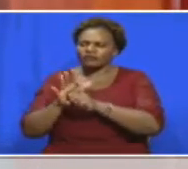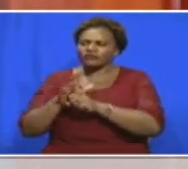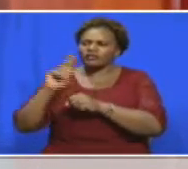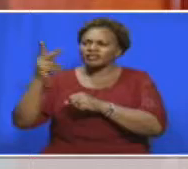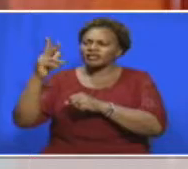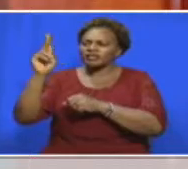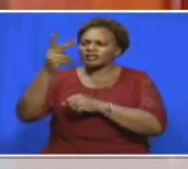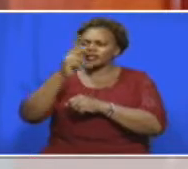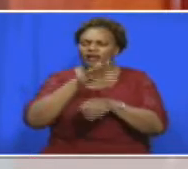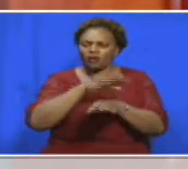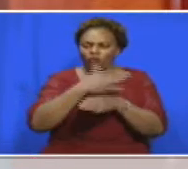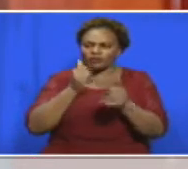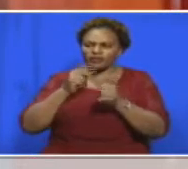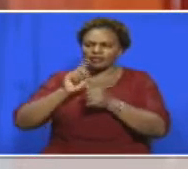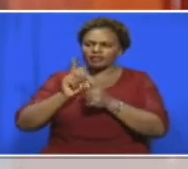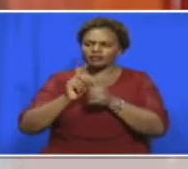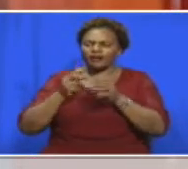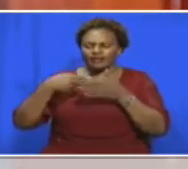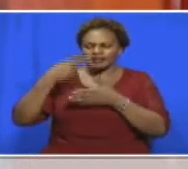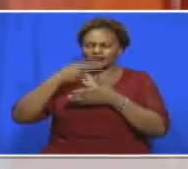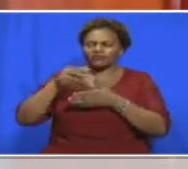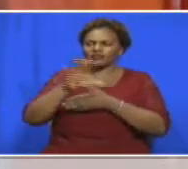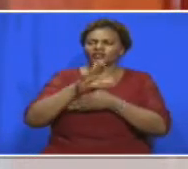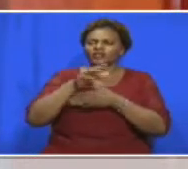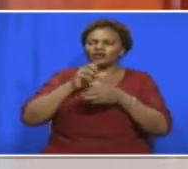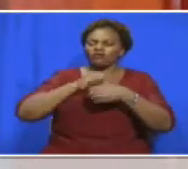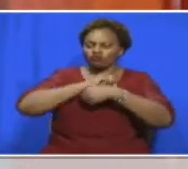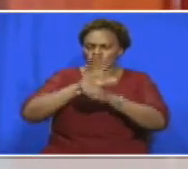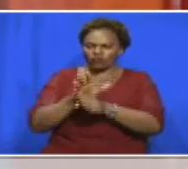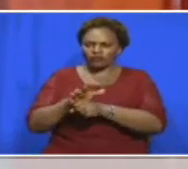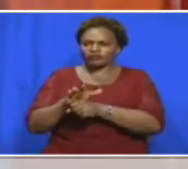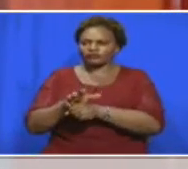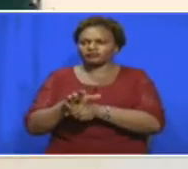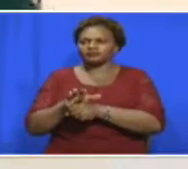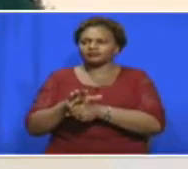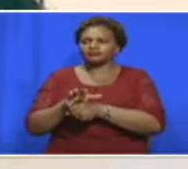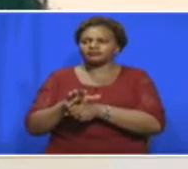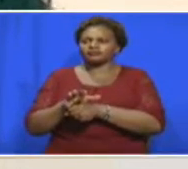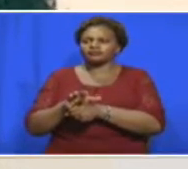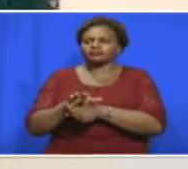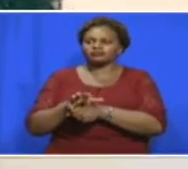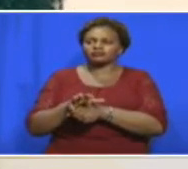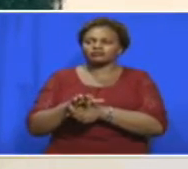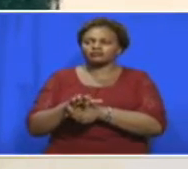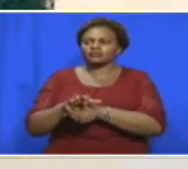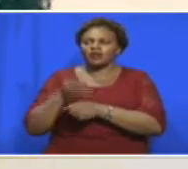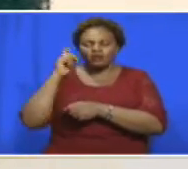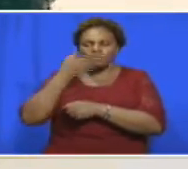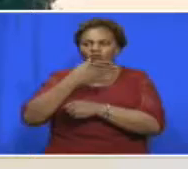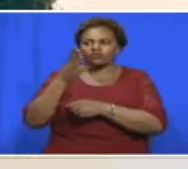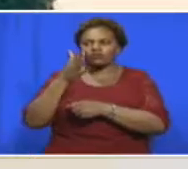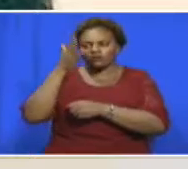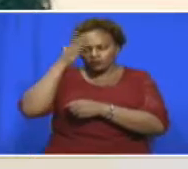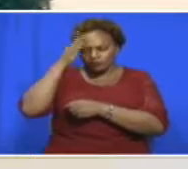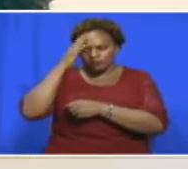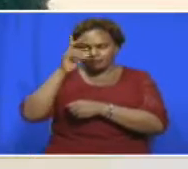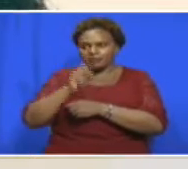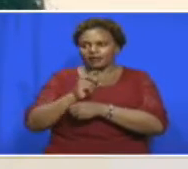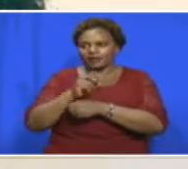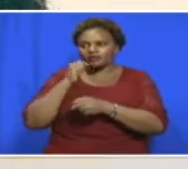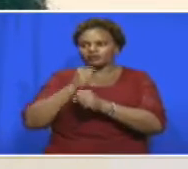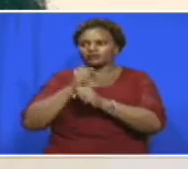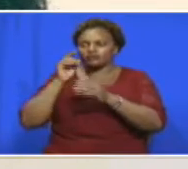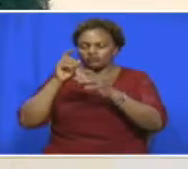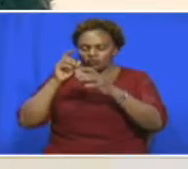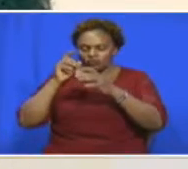Kenya or Nairobi have the highest burden of COVID-19. And for you to know that, you must do